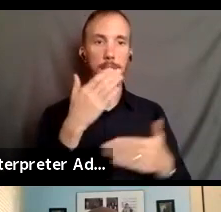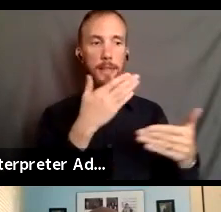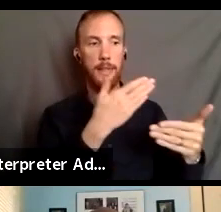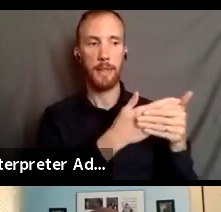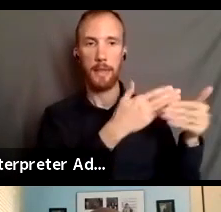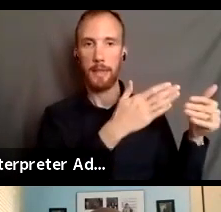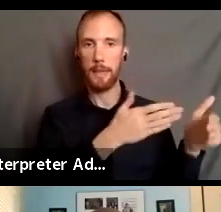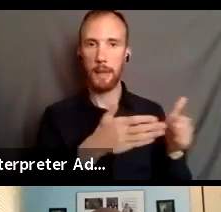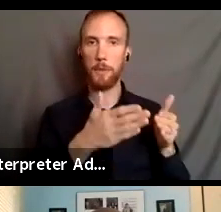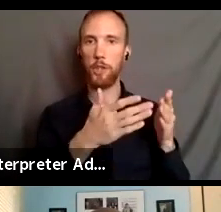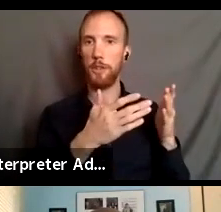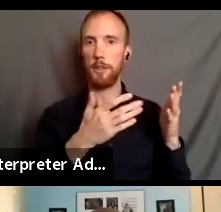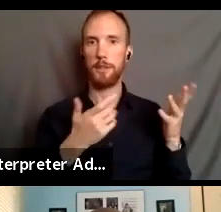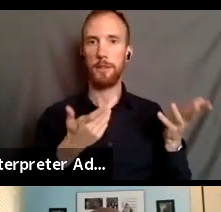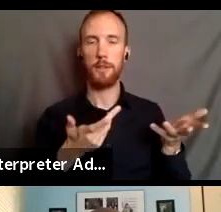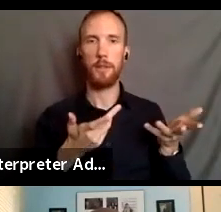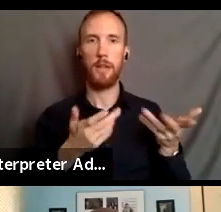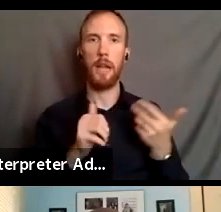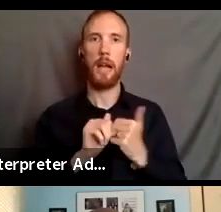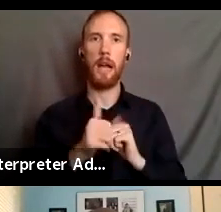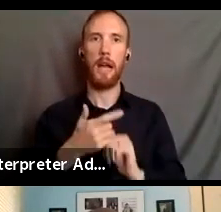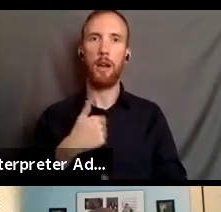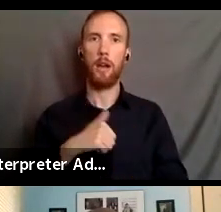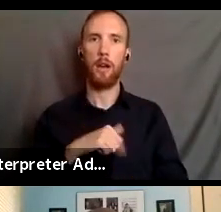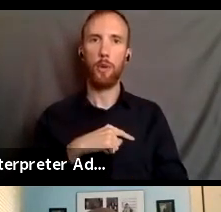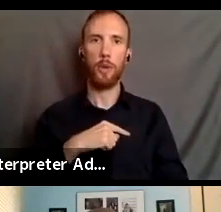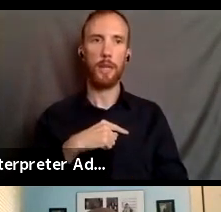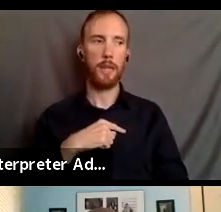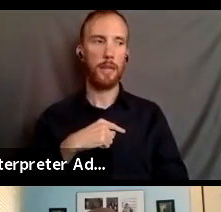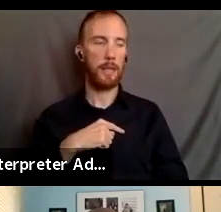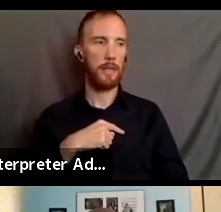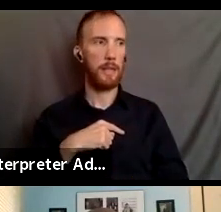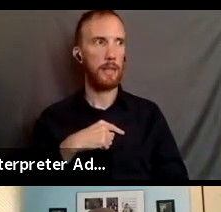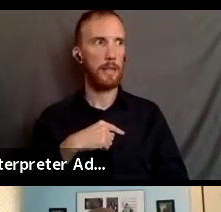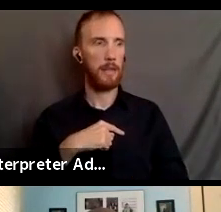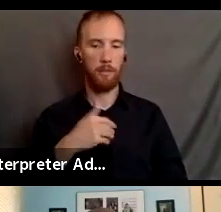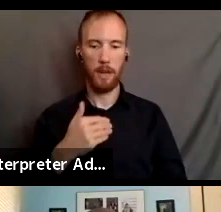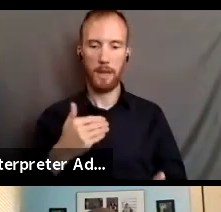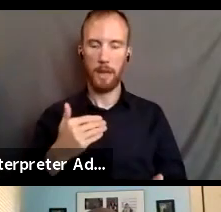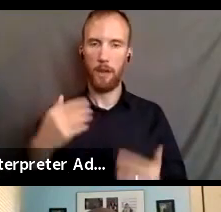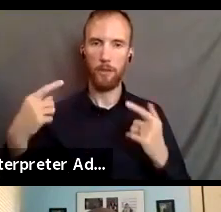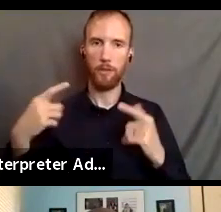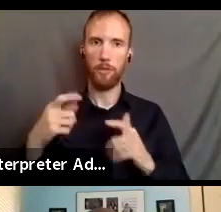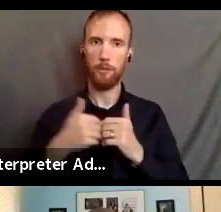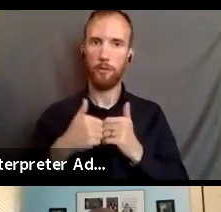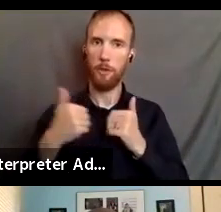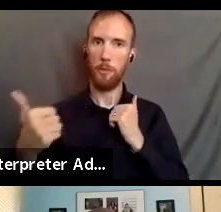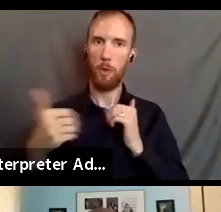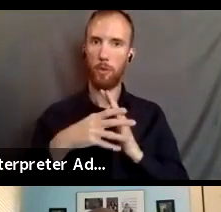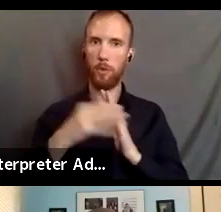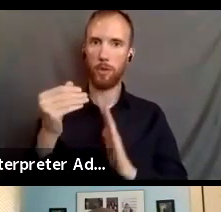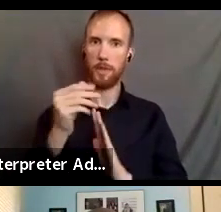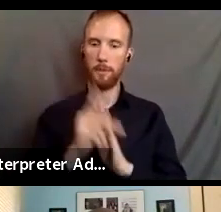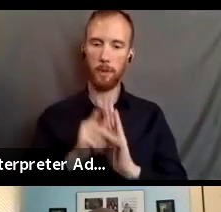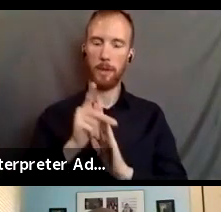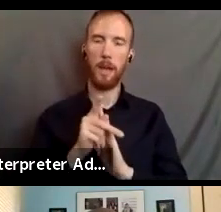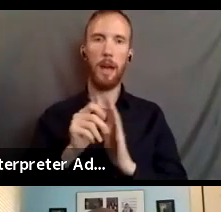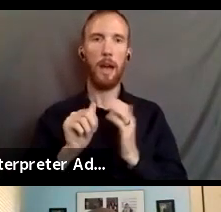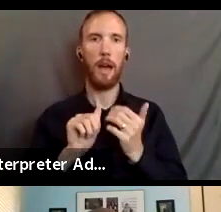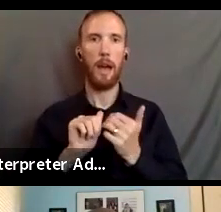how are we particularly during this remote learning period how are we